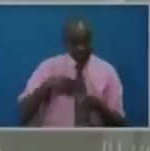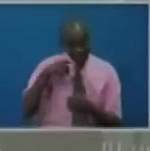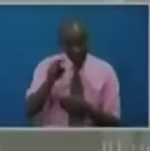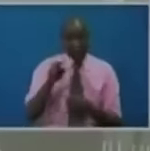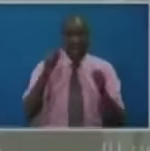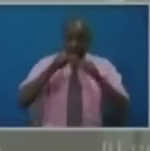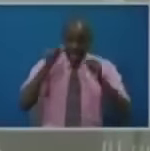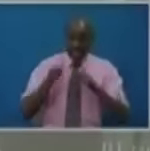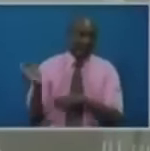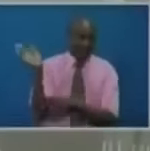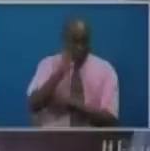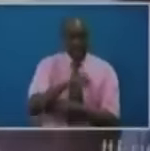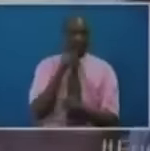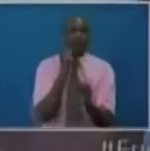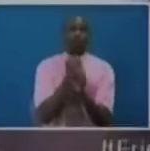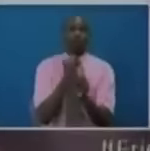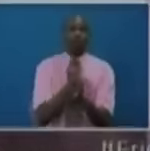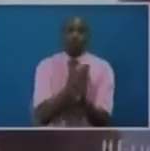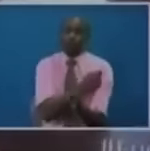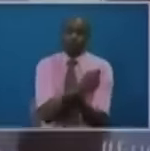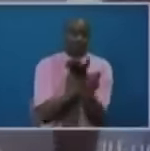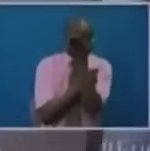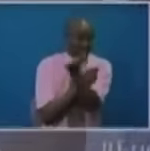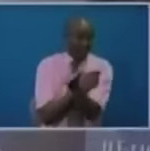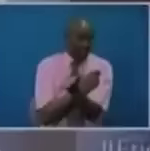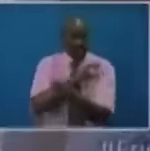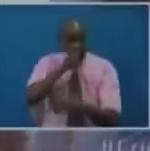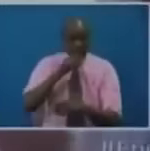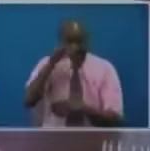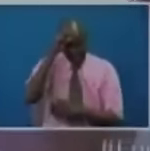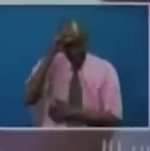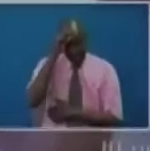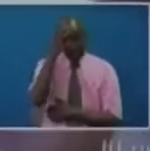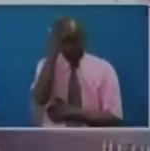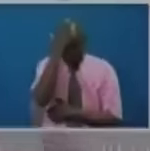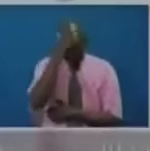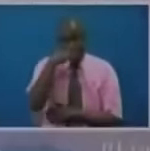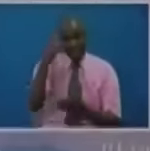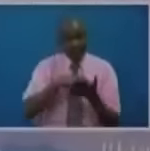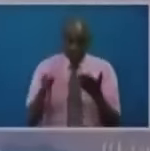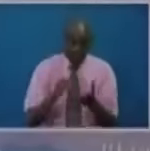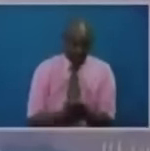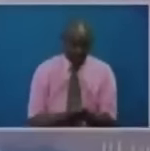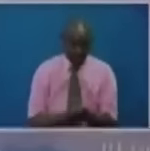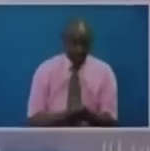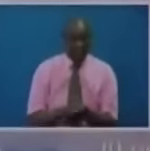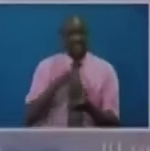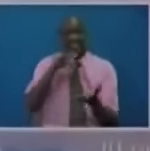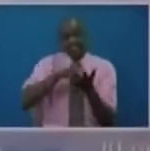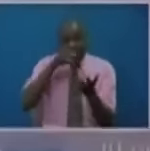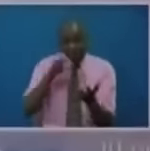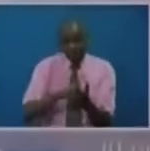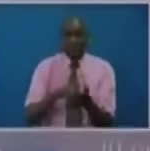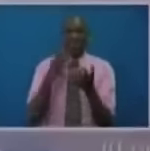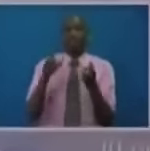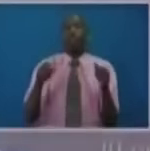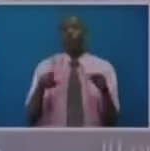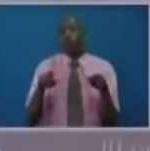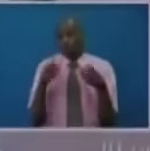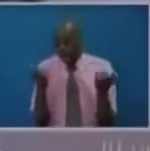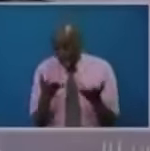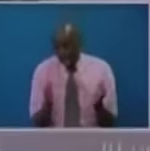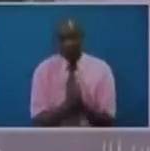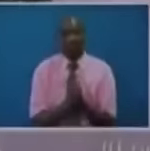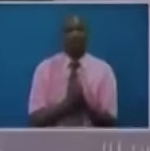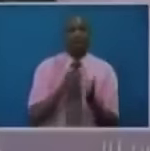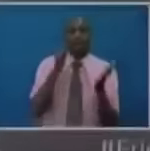agreed to sign a return to work agreement with the county government on Monday next week. It's a situation replicated in the counties